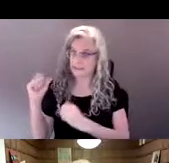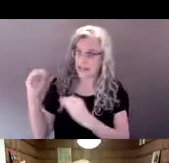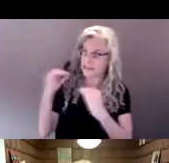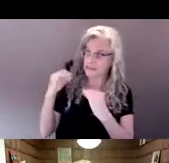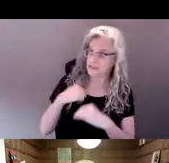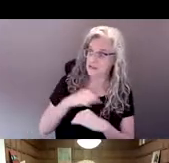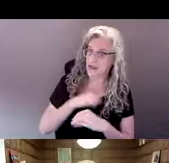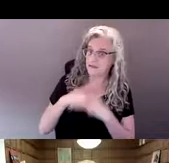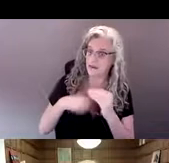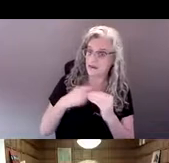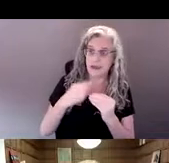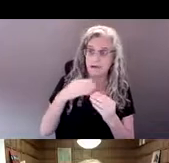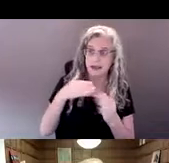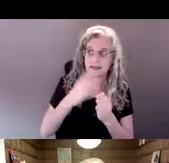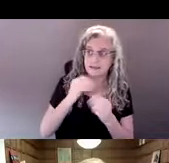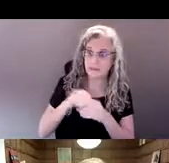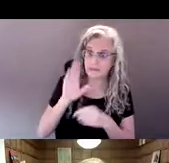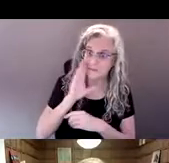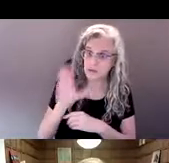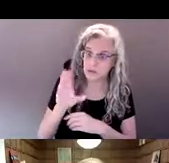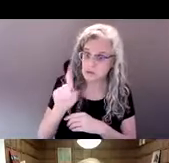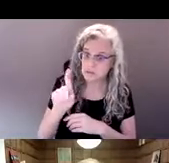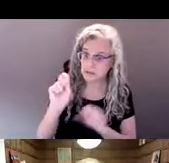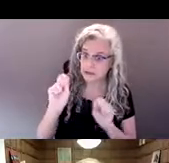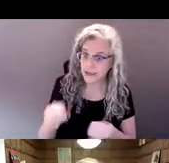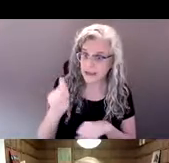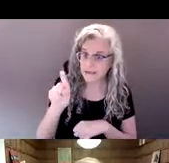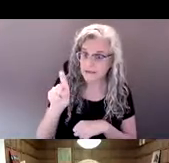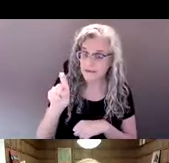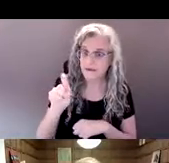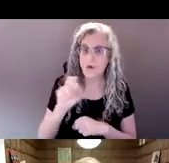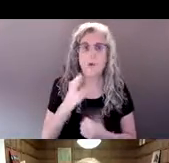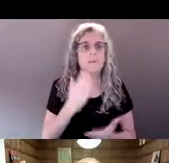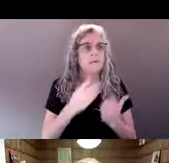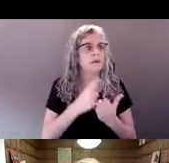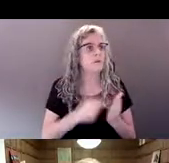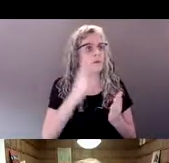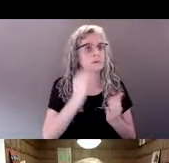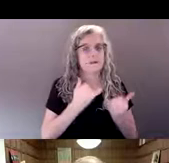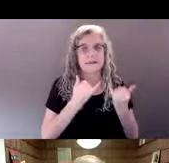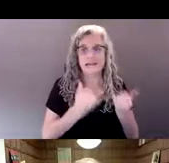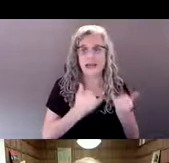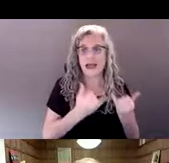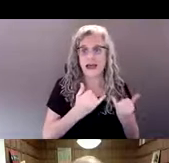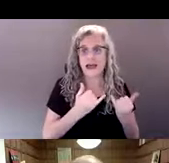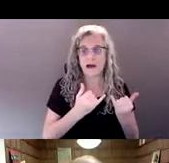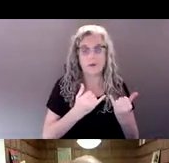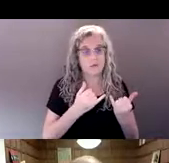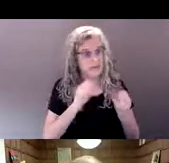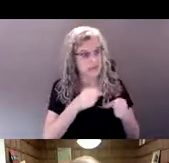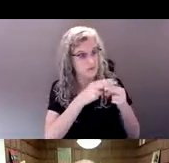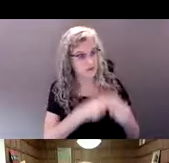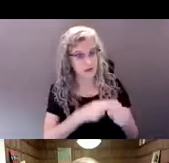anti-Semitism's future, or even whether what we're living in the present or future can be considered anti-Semitism at